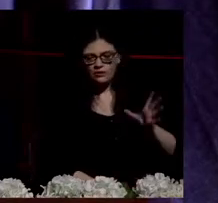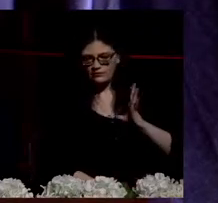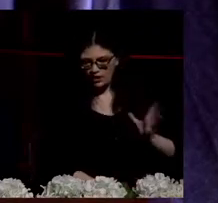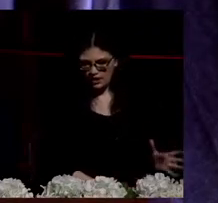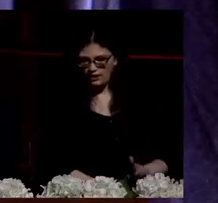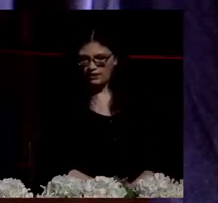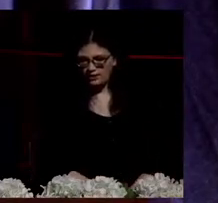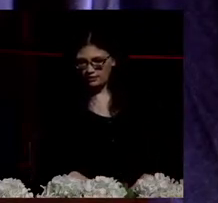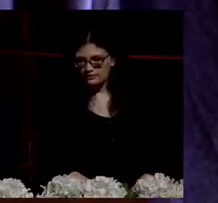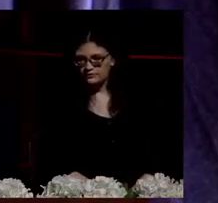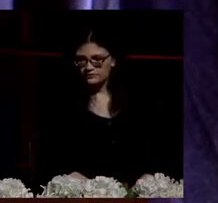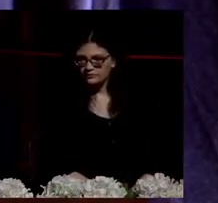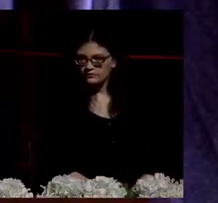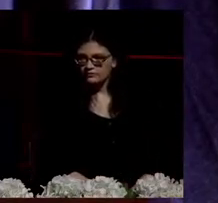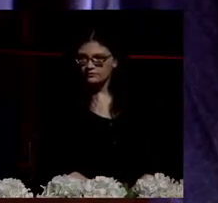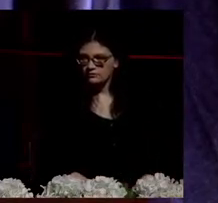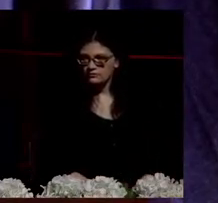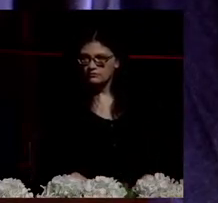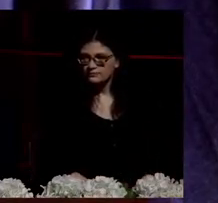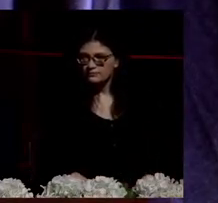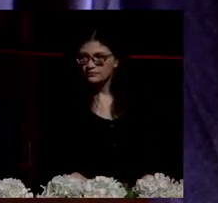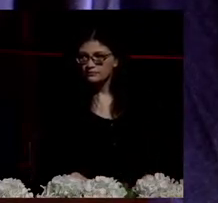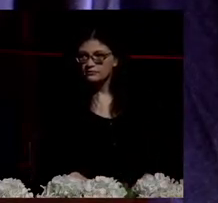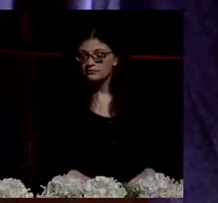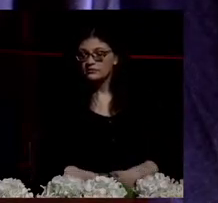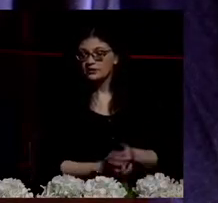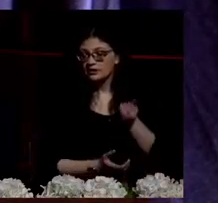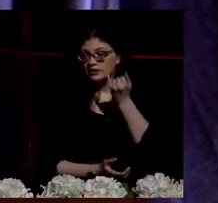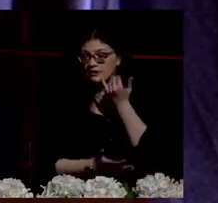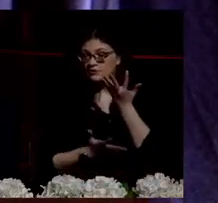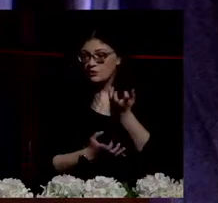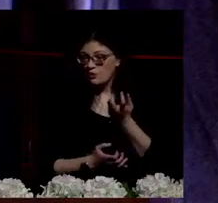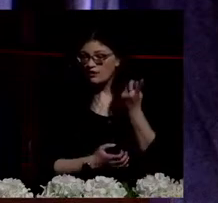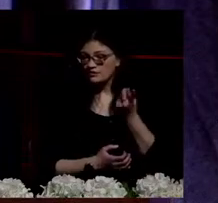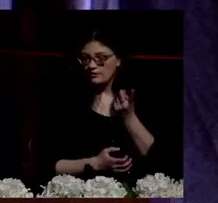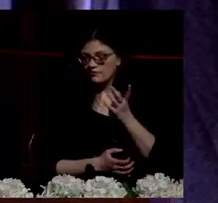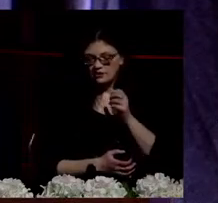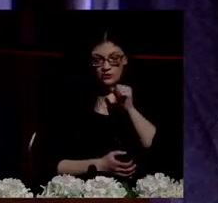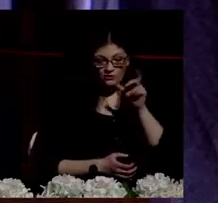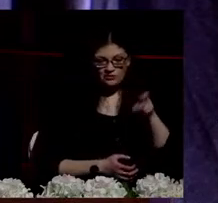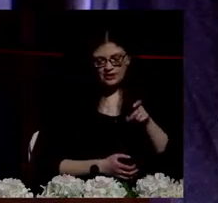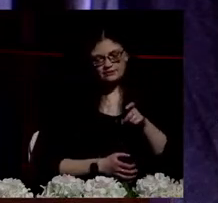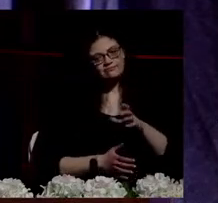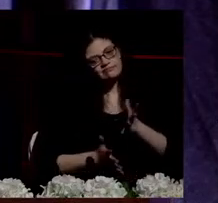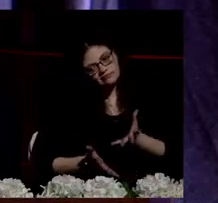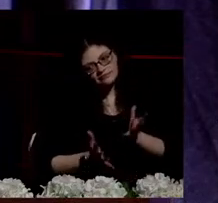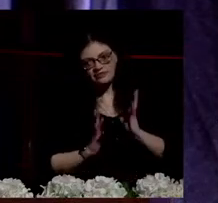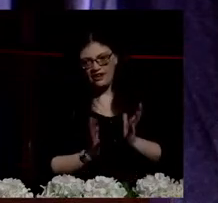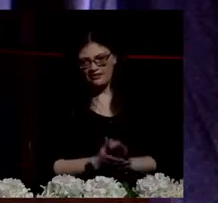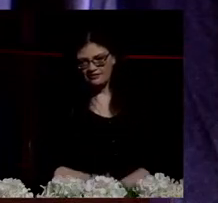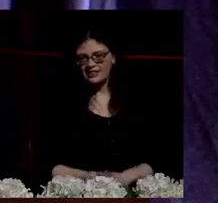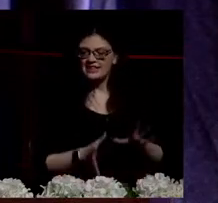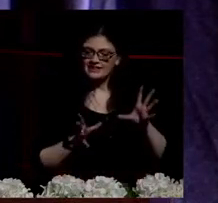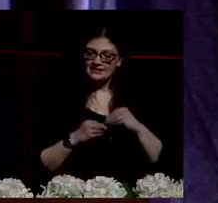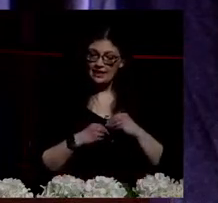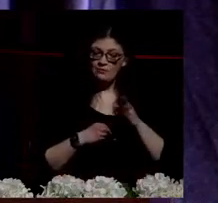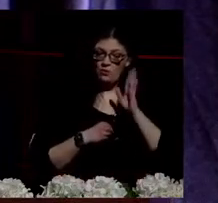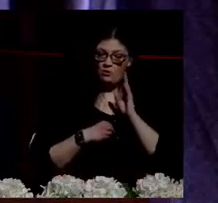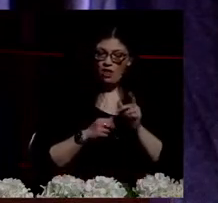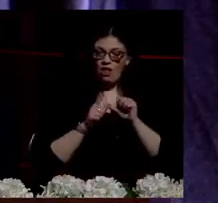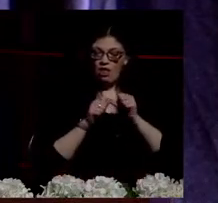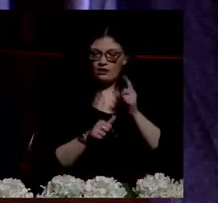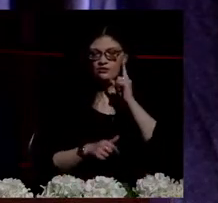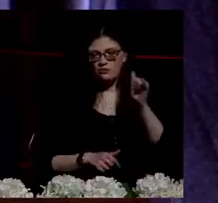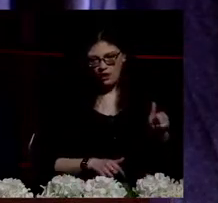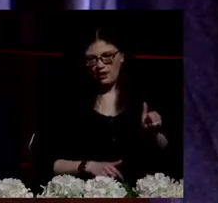want something, you certainly did not need it. Accept that nothing lasts forever. The people you love